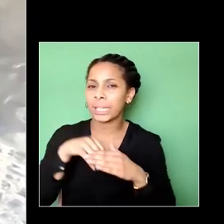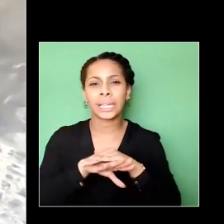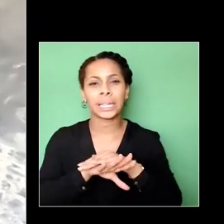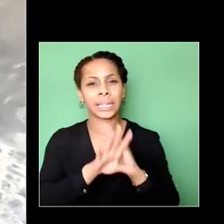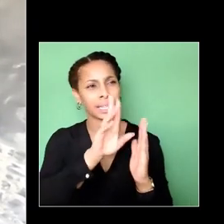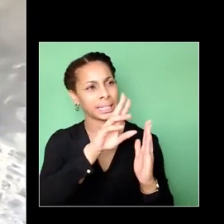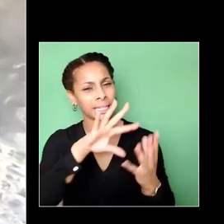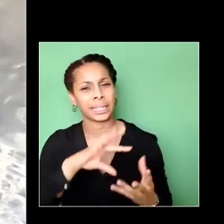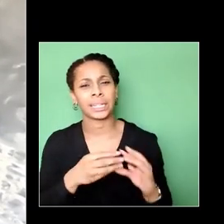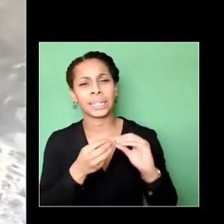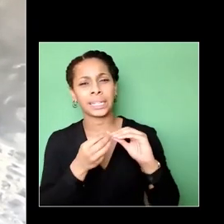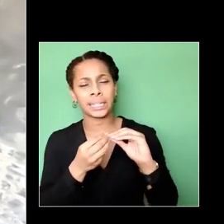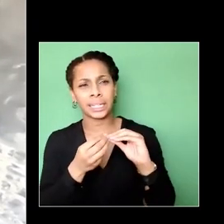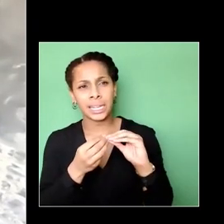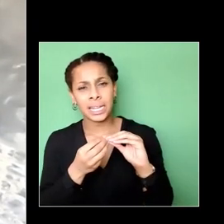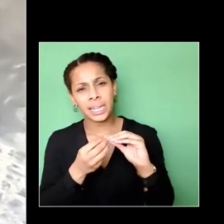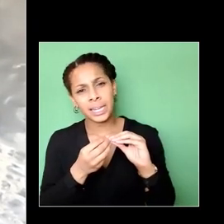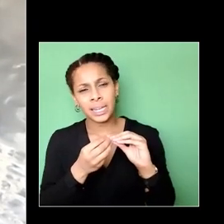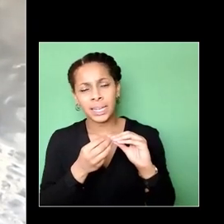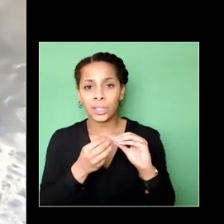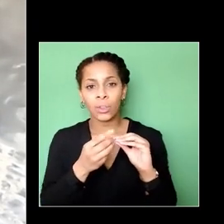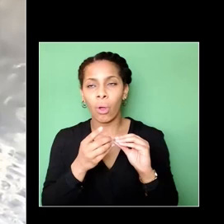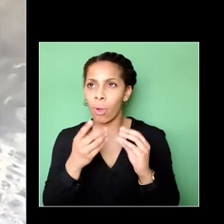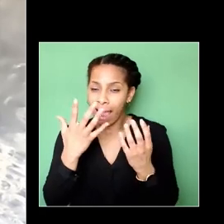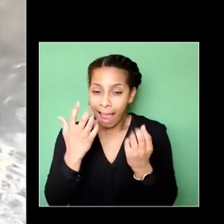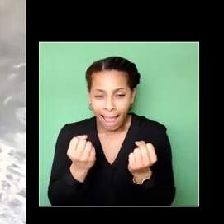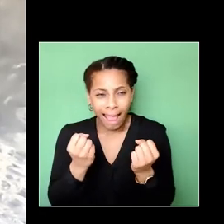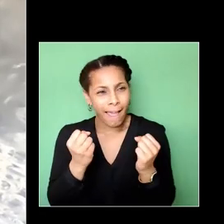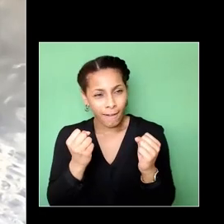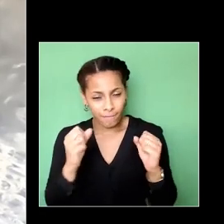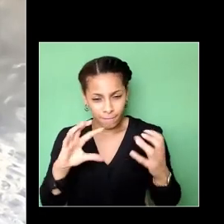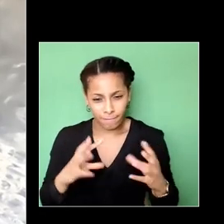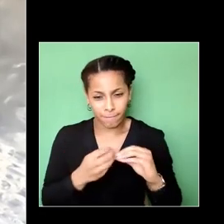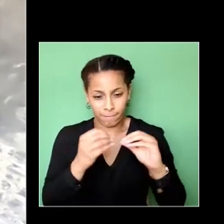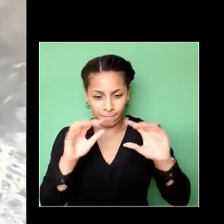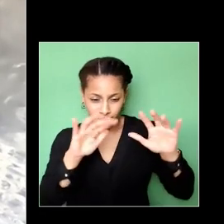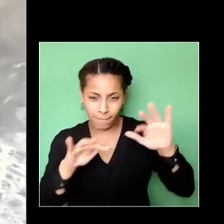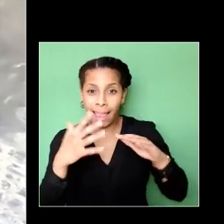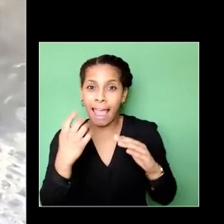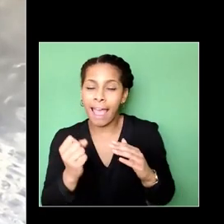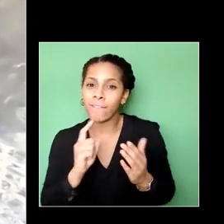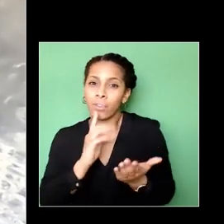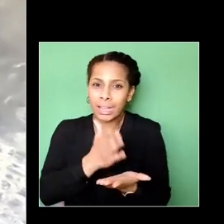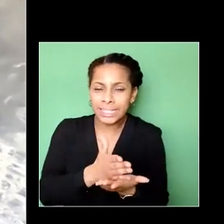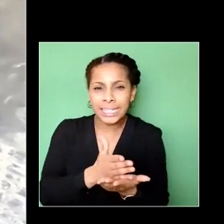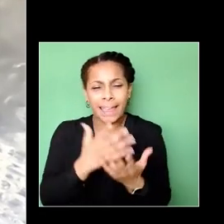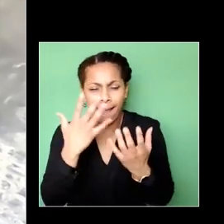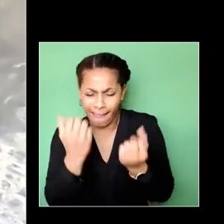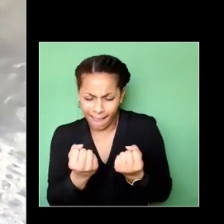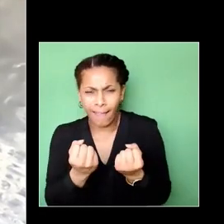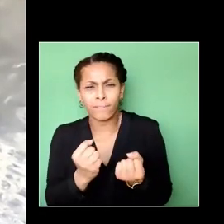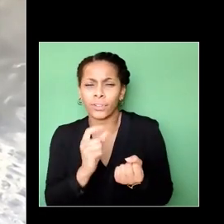there's a type of veracity in there, there's a veracity of heart, there's a truth of heart, there's a truth